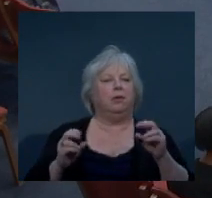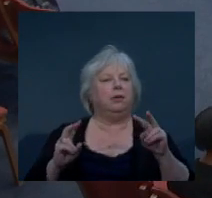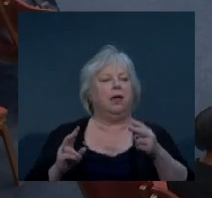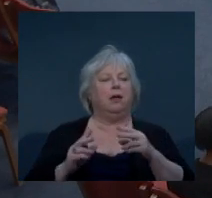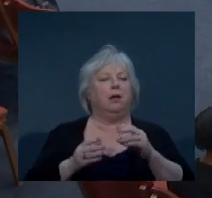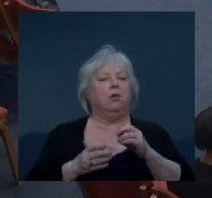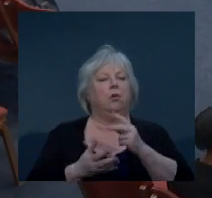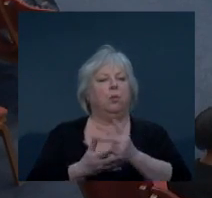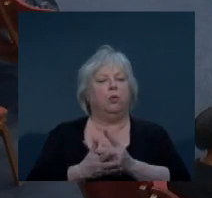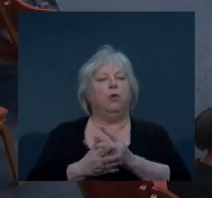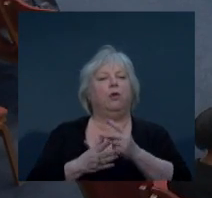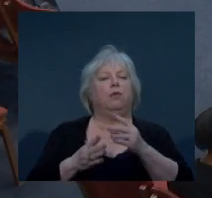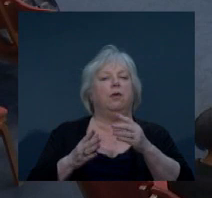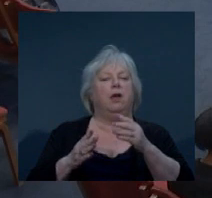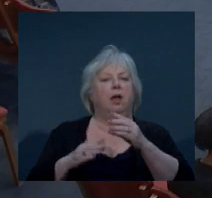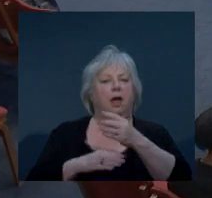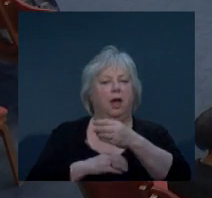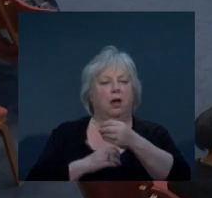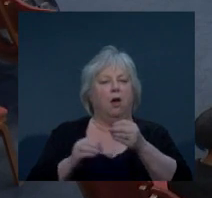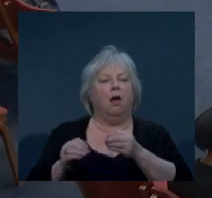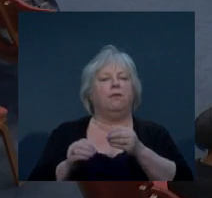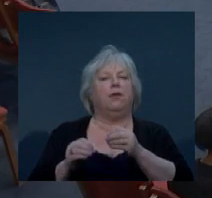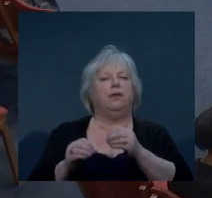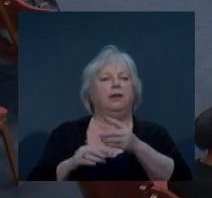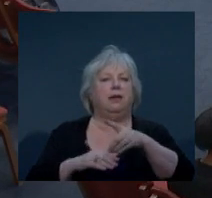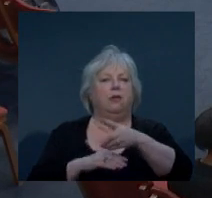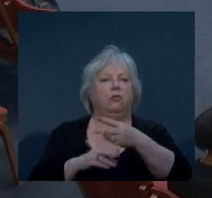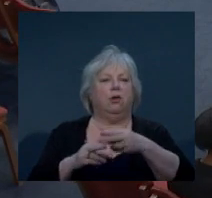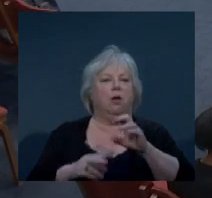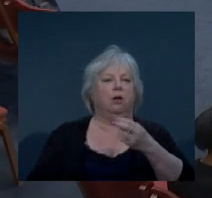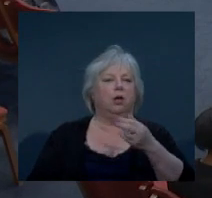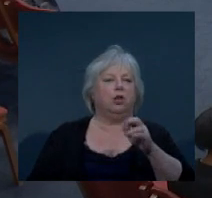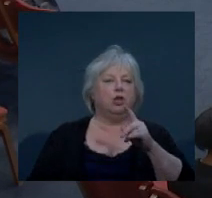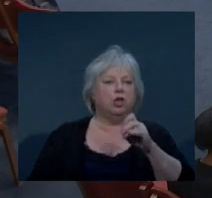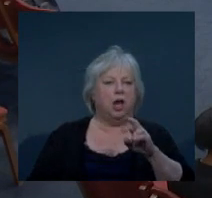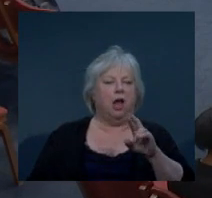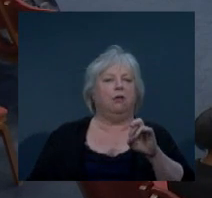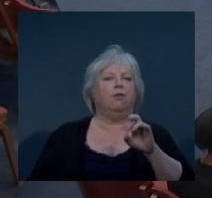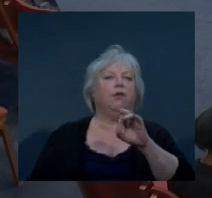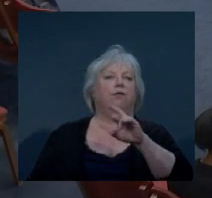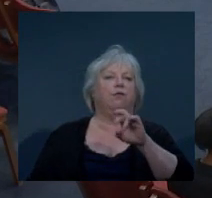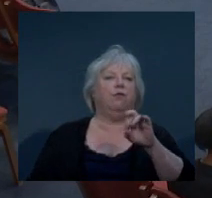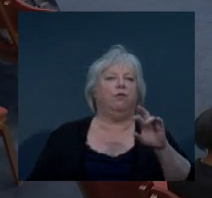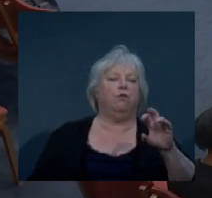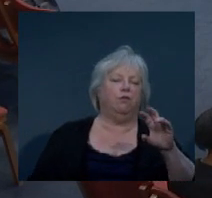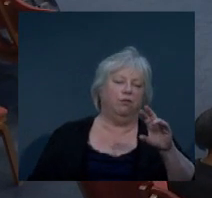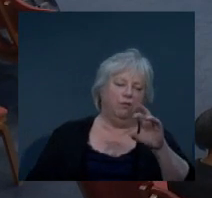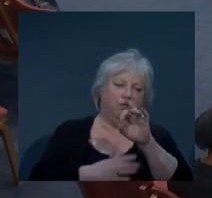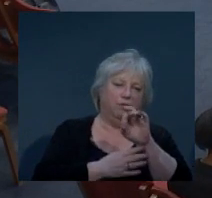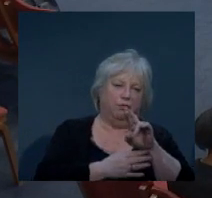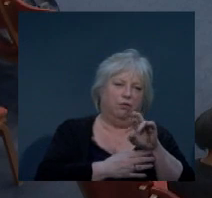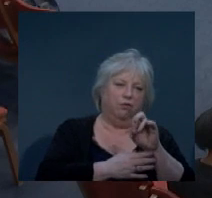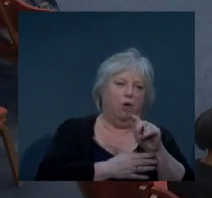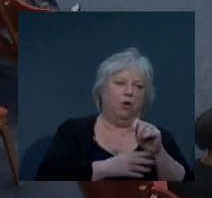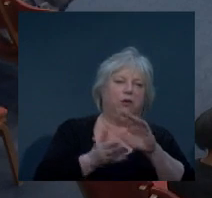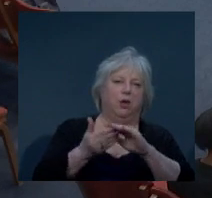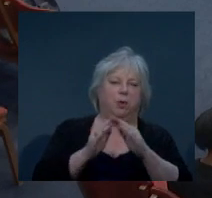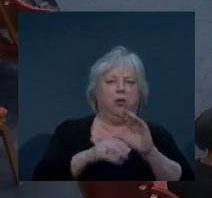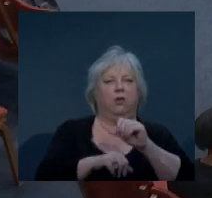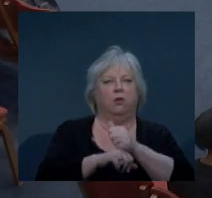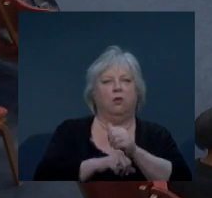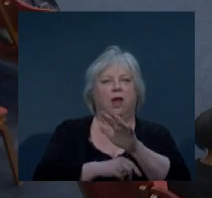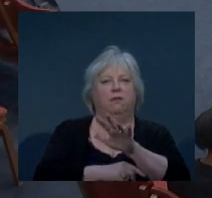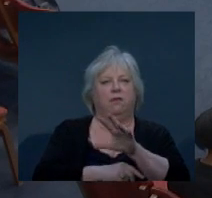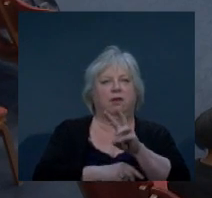An ordinance to approve a plan zoning development, establish a plan office district titled Shackelford Forest Communities, long form POD, located at 5600